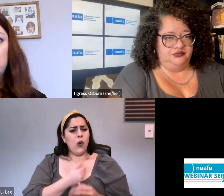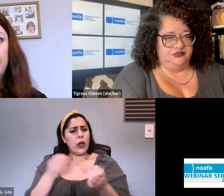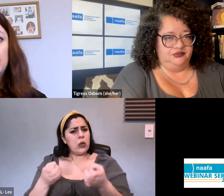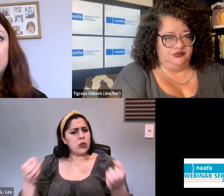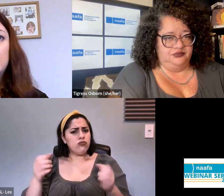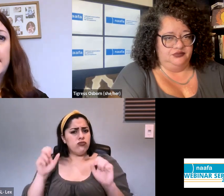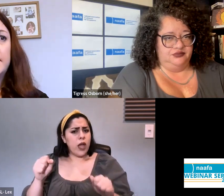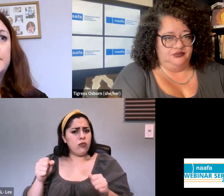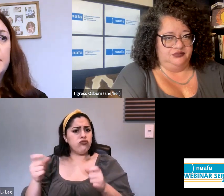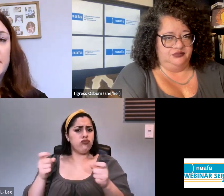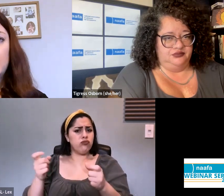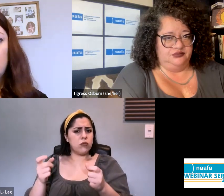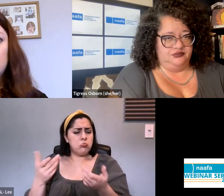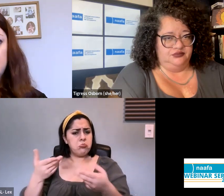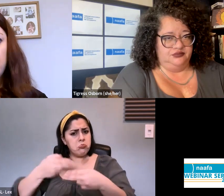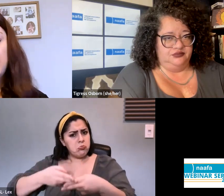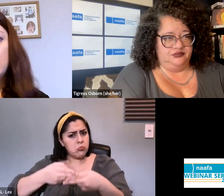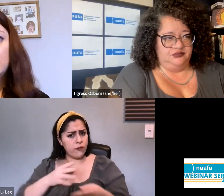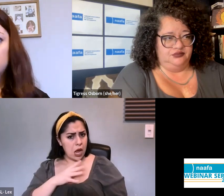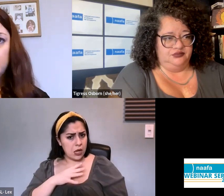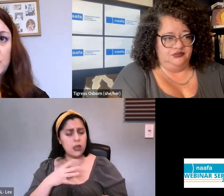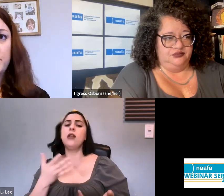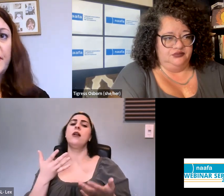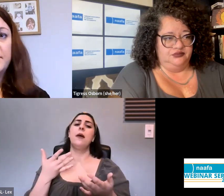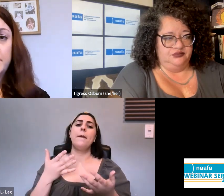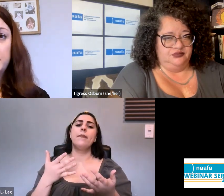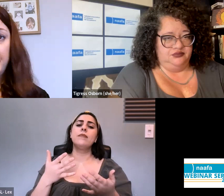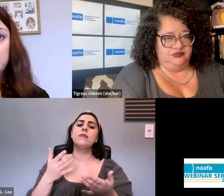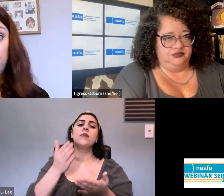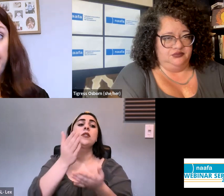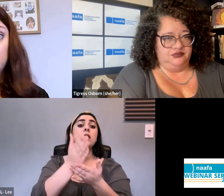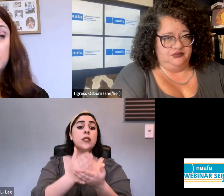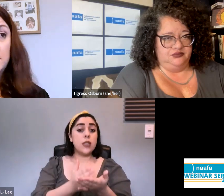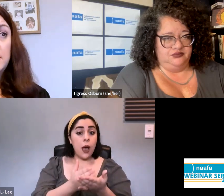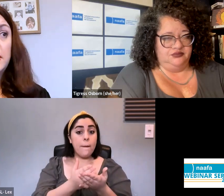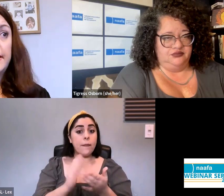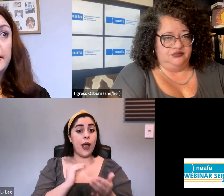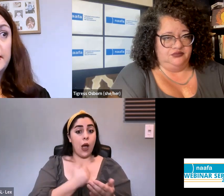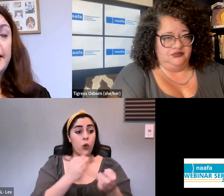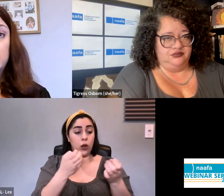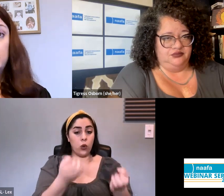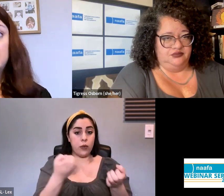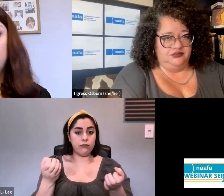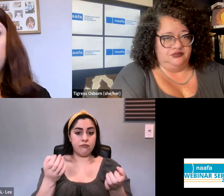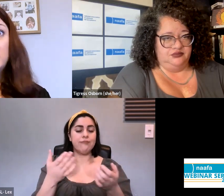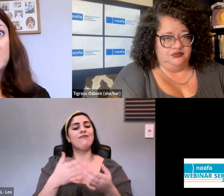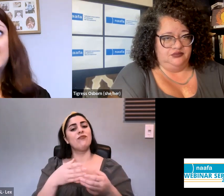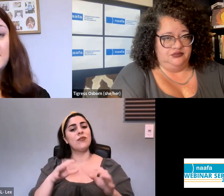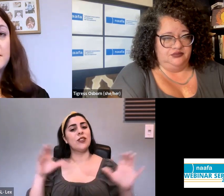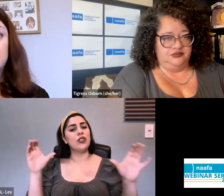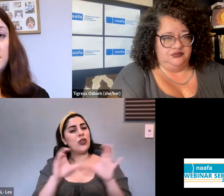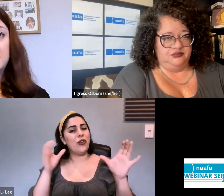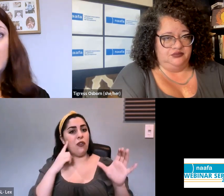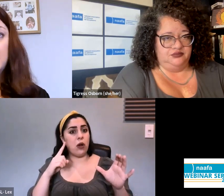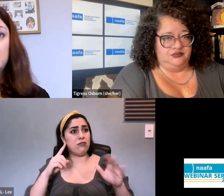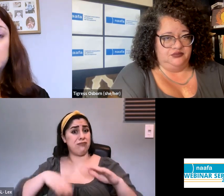decent amount of weight. There are some that are certified for up to 1,000 pounds. In terms of the vehicles,